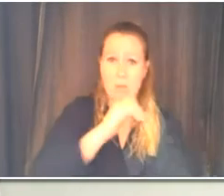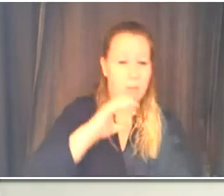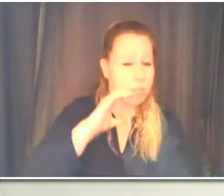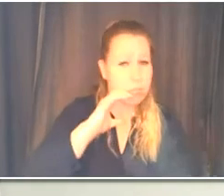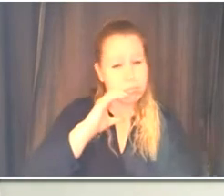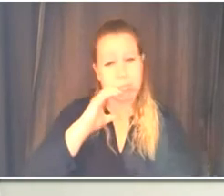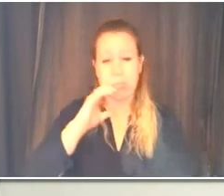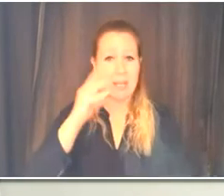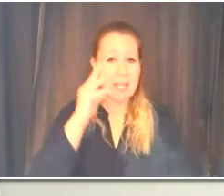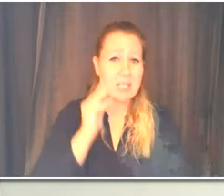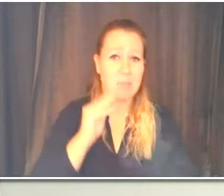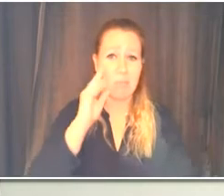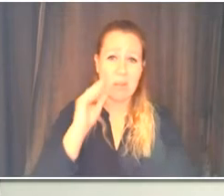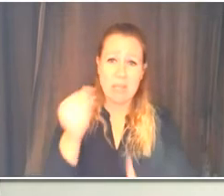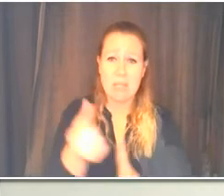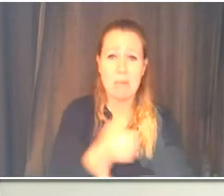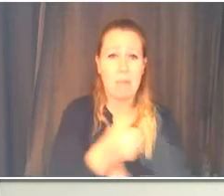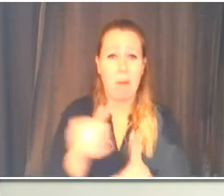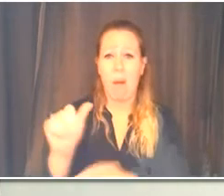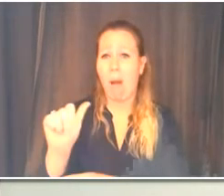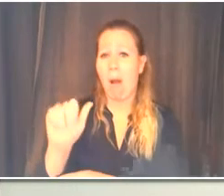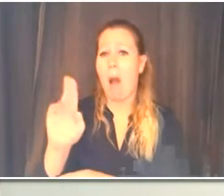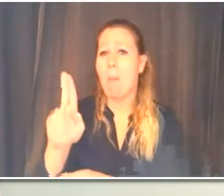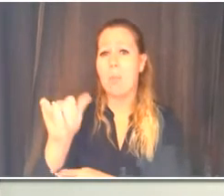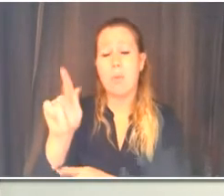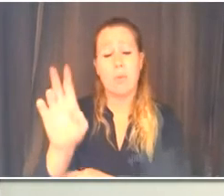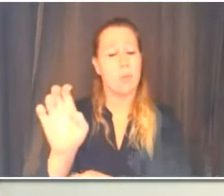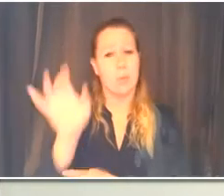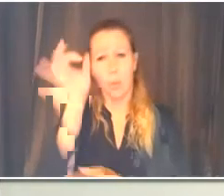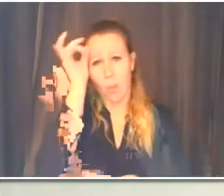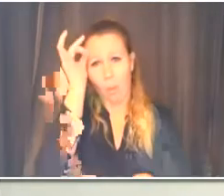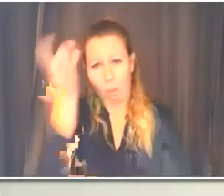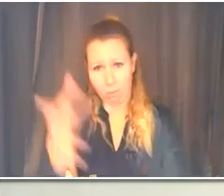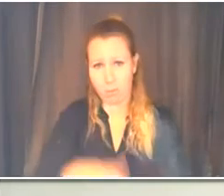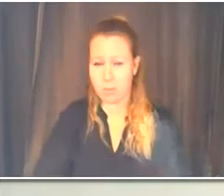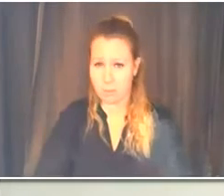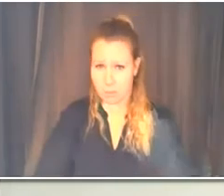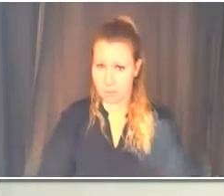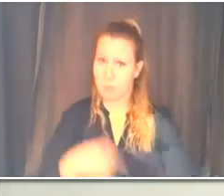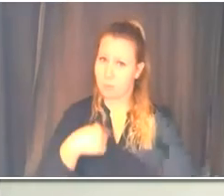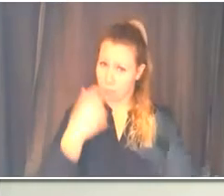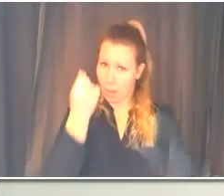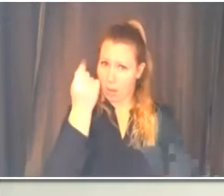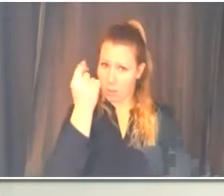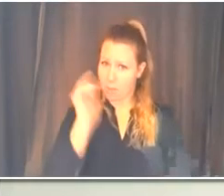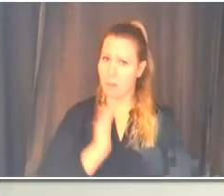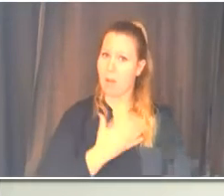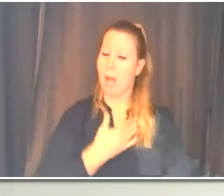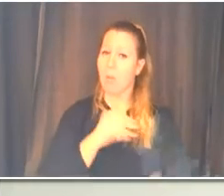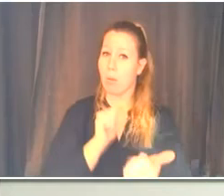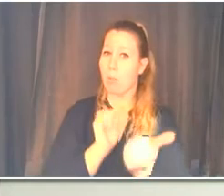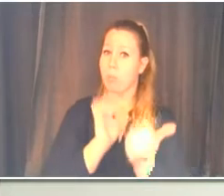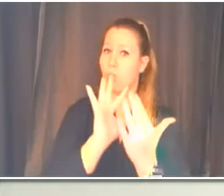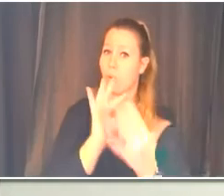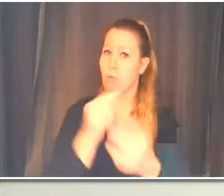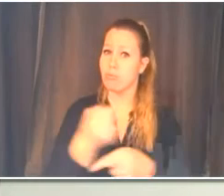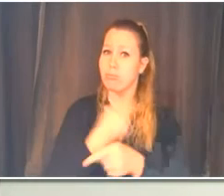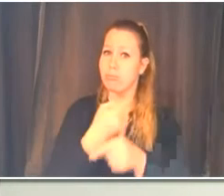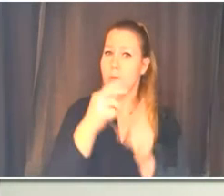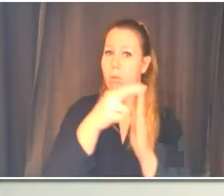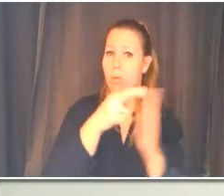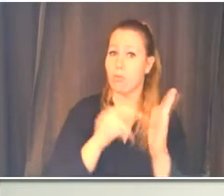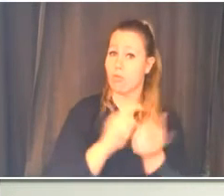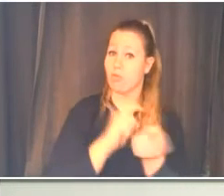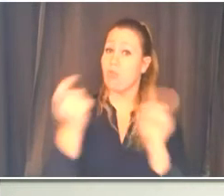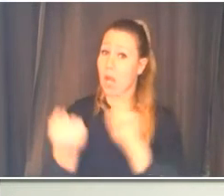going to the apartments I would think that you know I was talking to the administration for children's services and they're still sending out